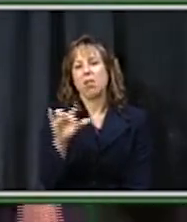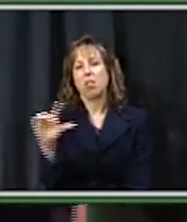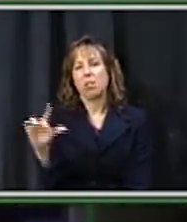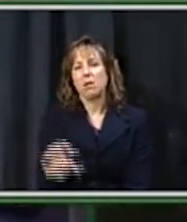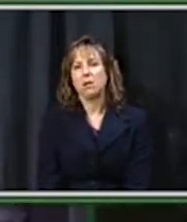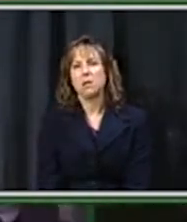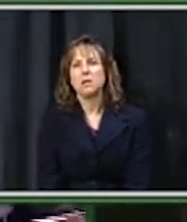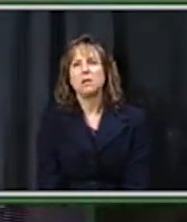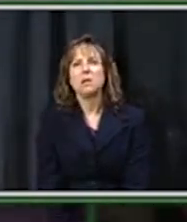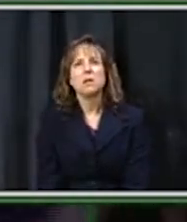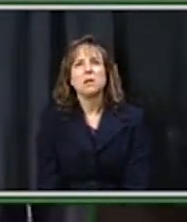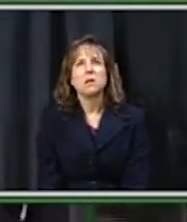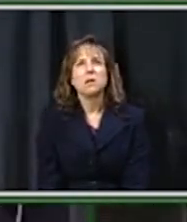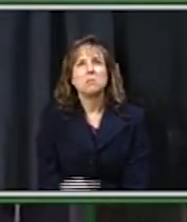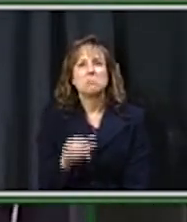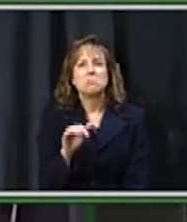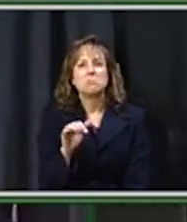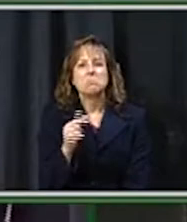Grant Linderis.